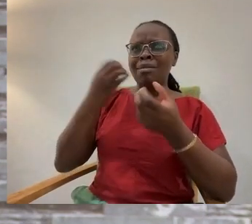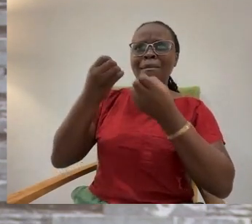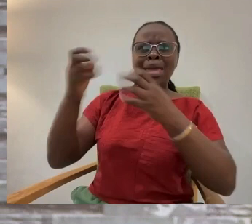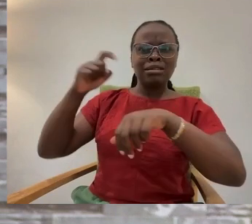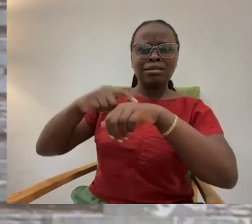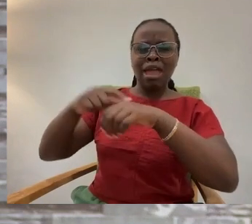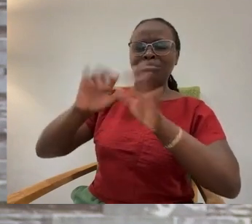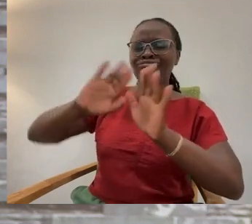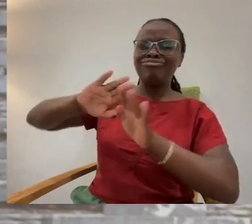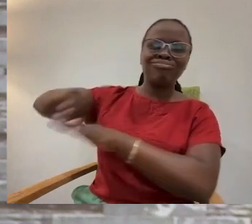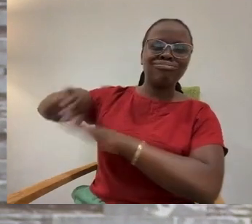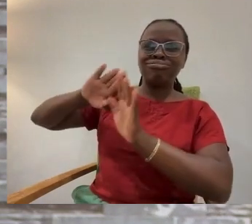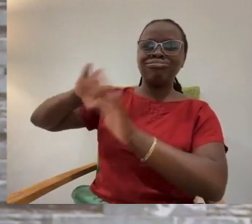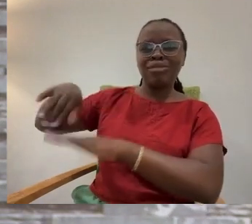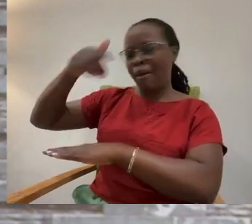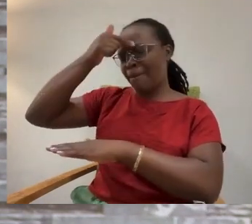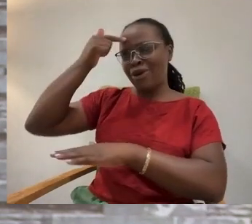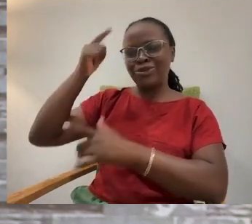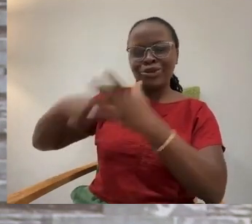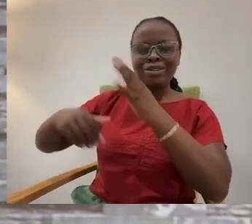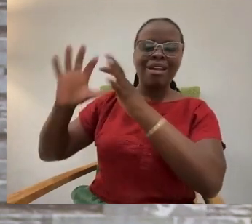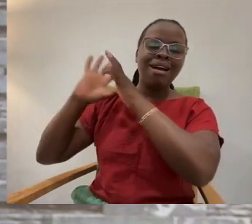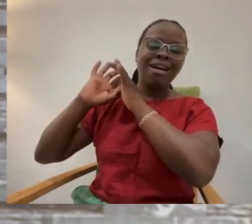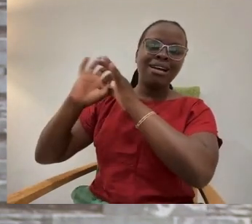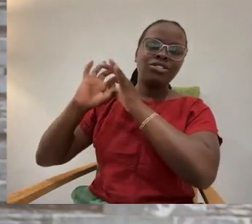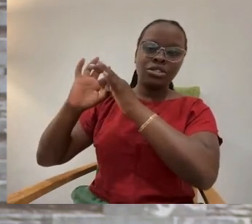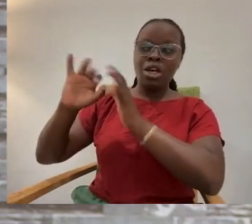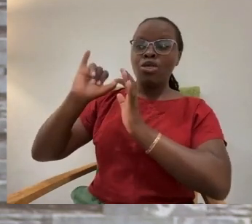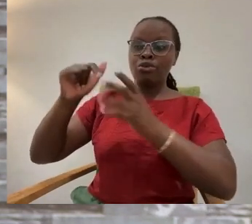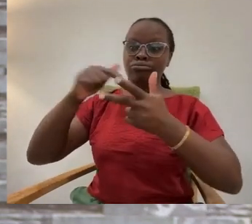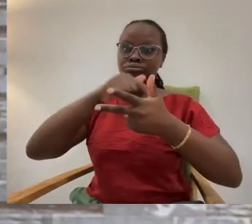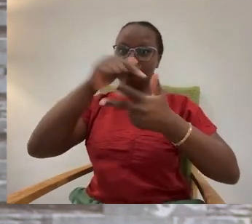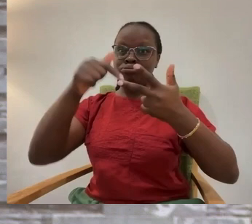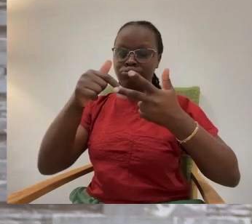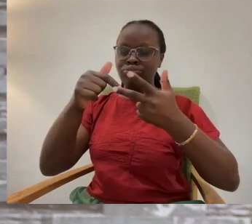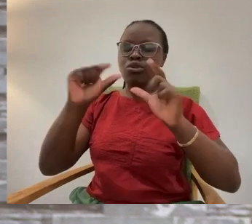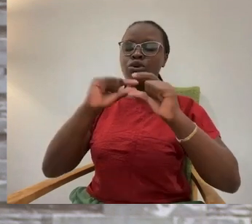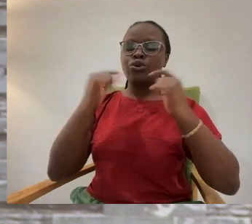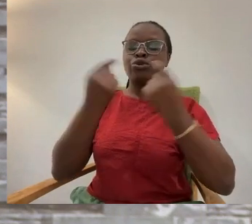for different cultural and other reasons. So those are the groups that we often focus on, but most